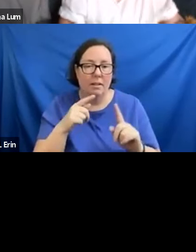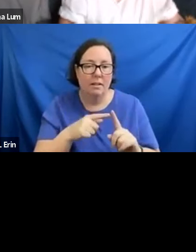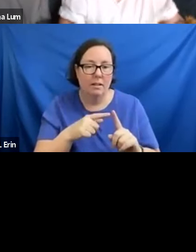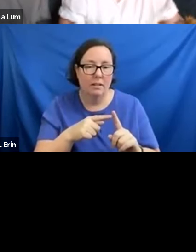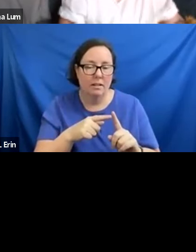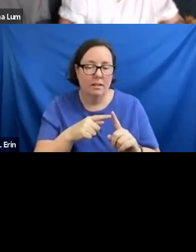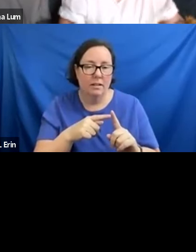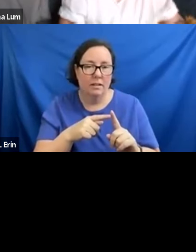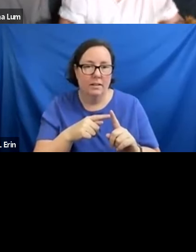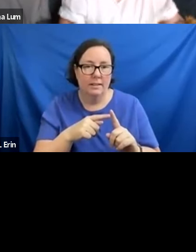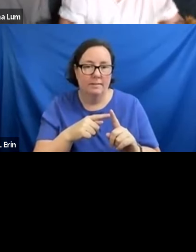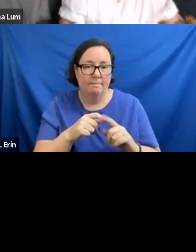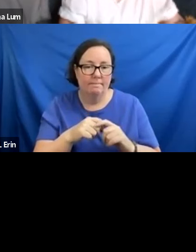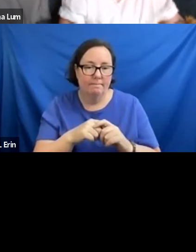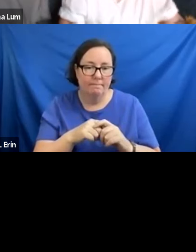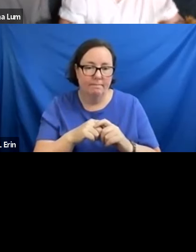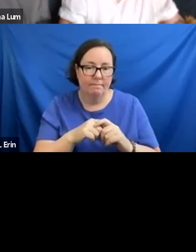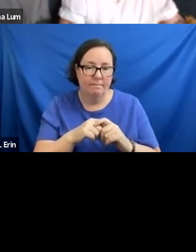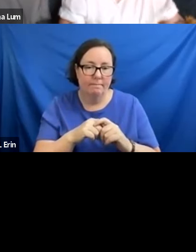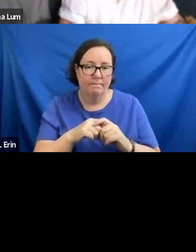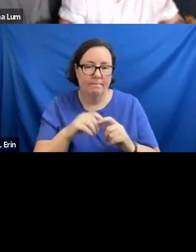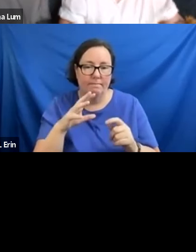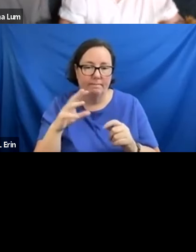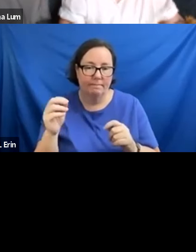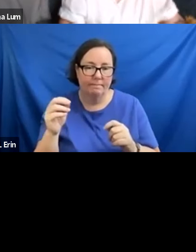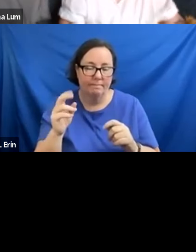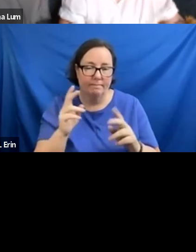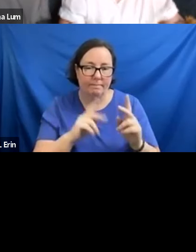of upheaval in people's